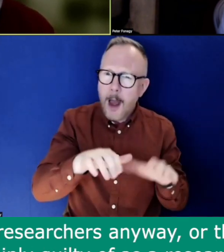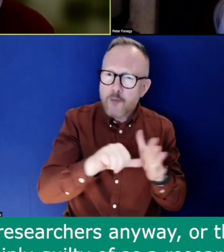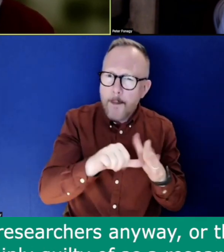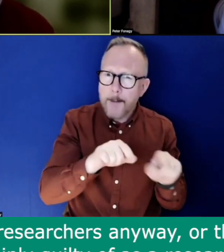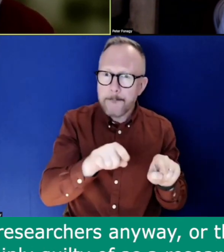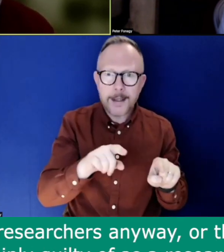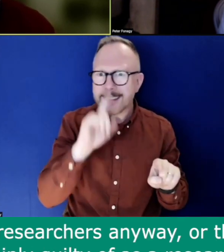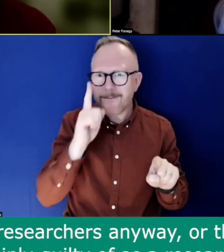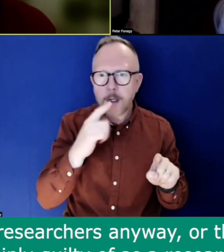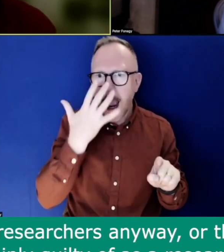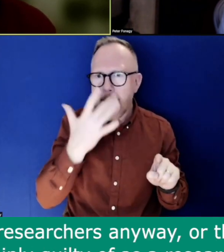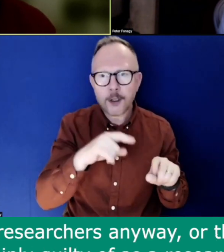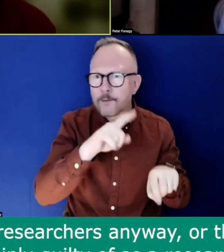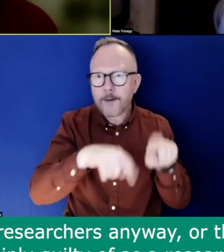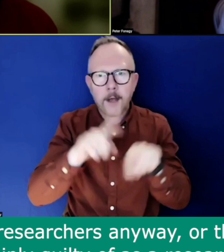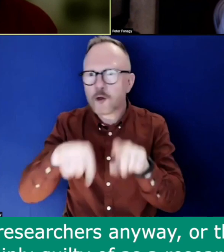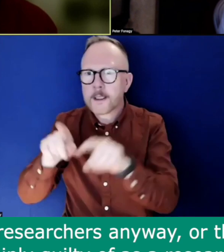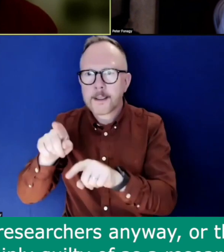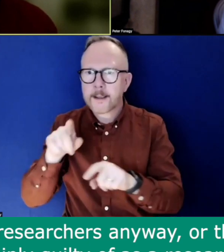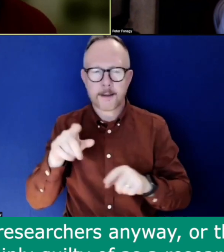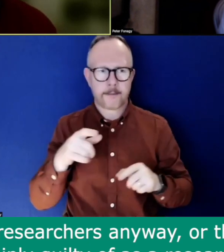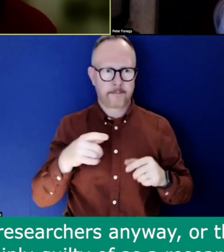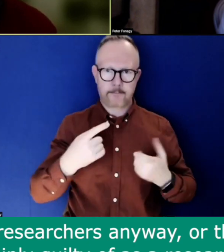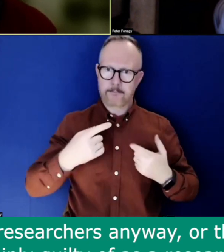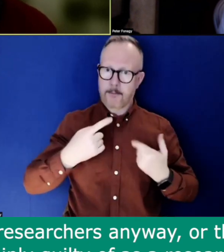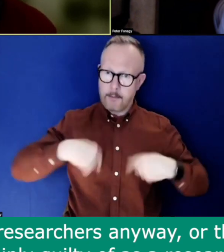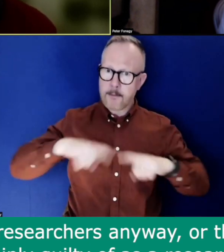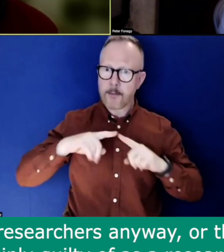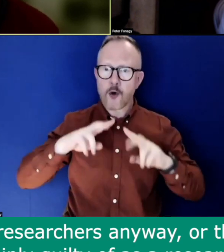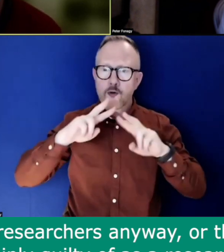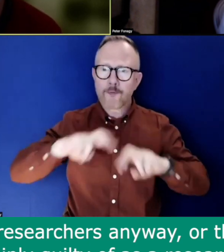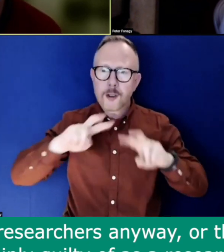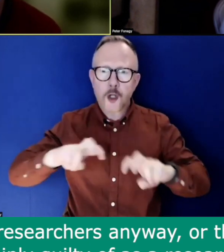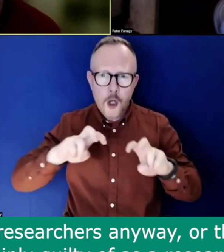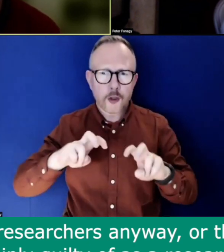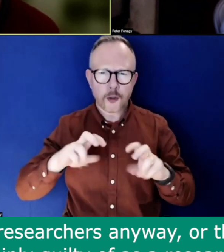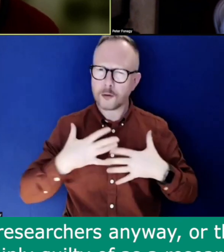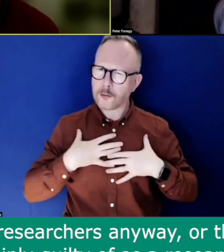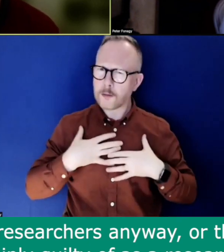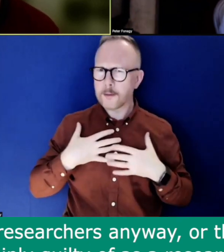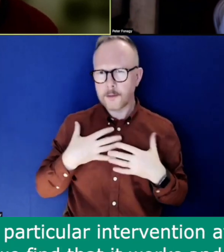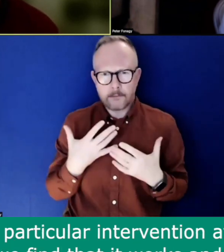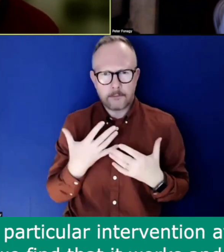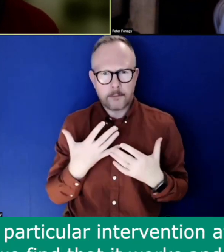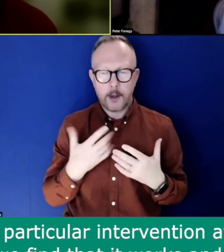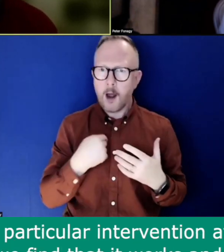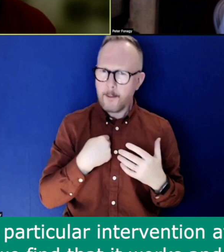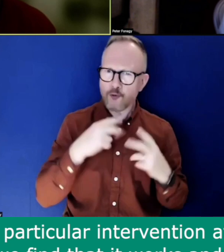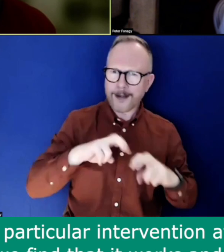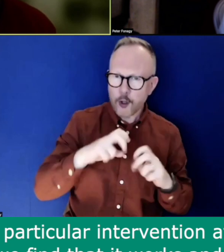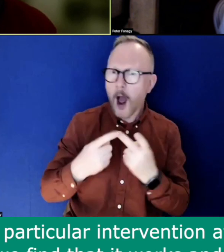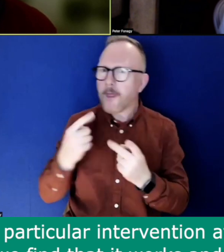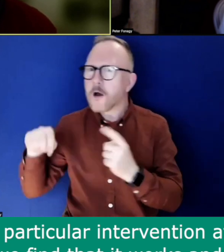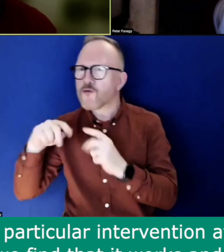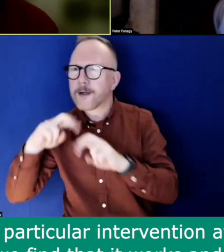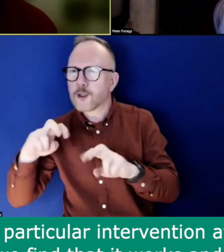our approach as researchers anyway, or the approach that I am certainly guilty of as a researcher, is we get very excited by a